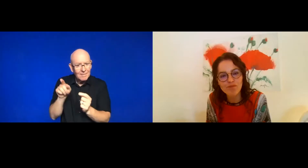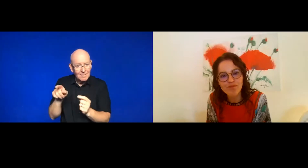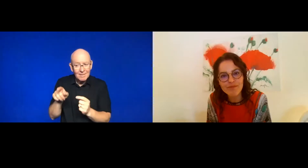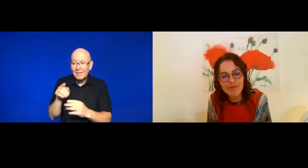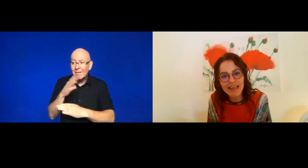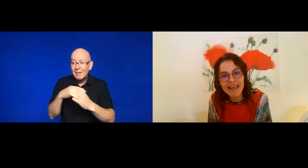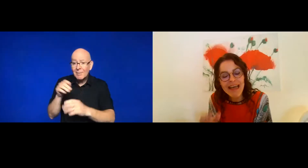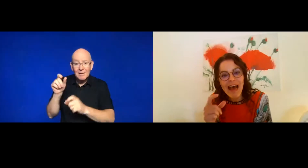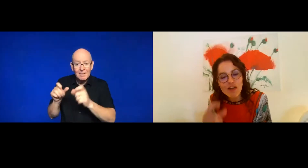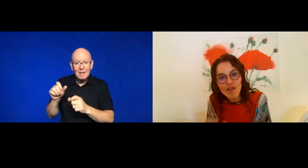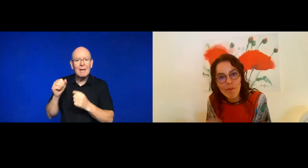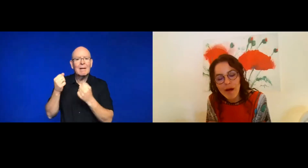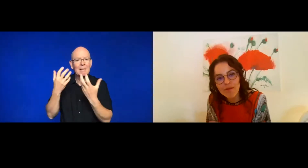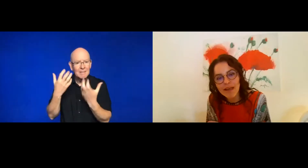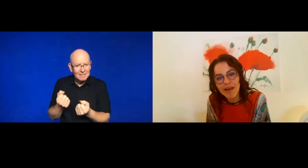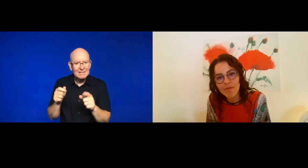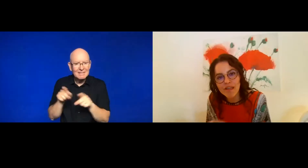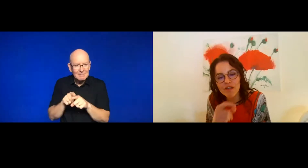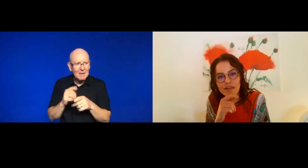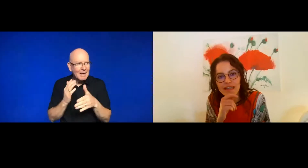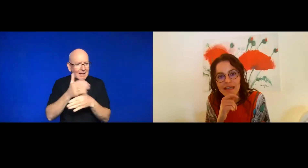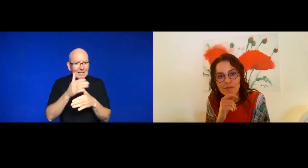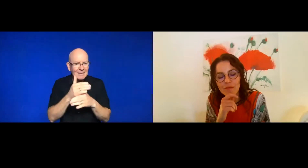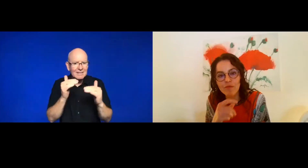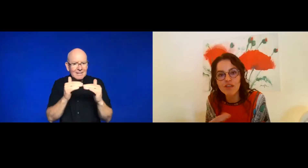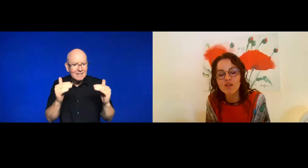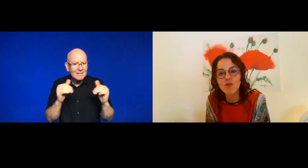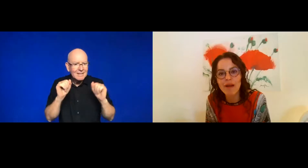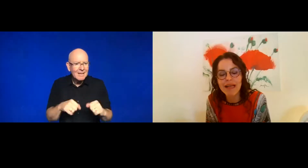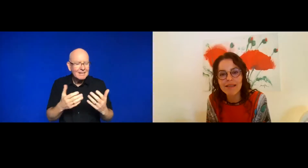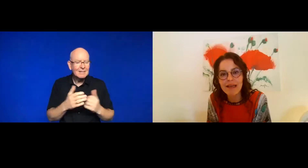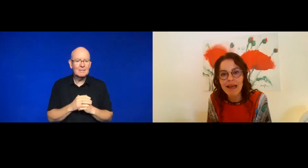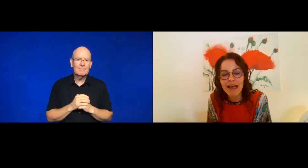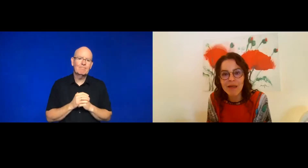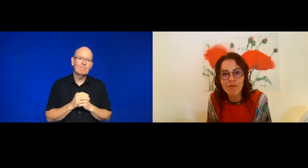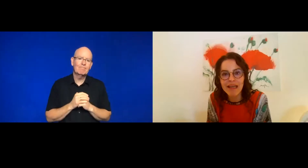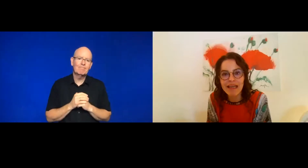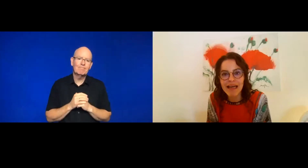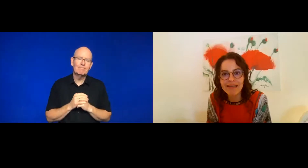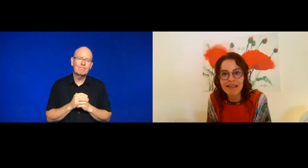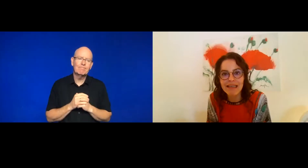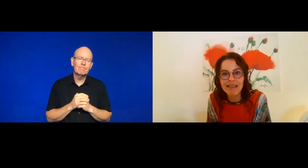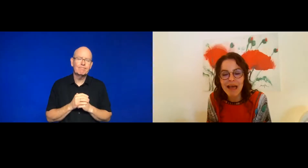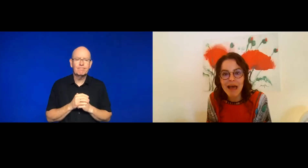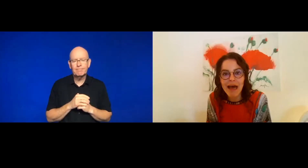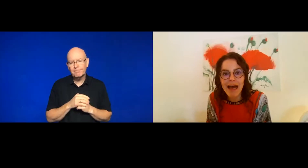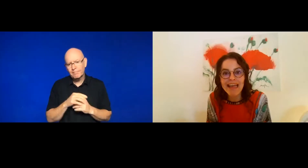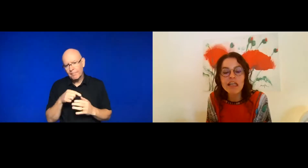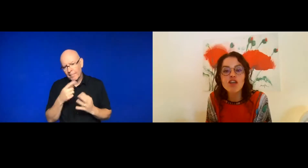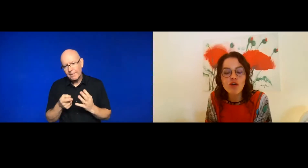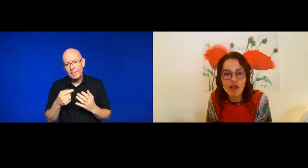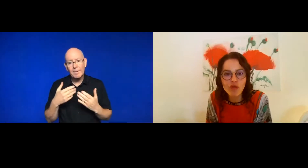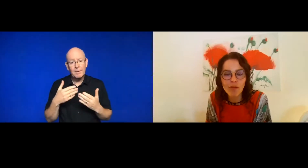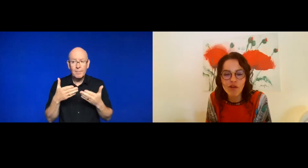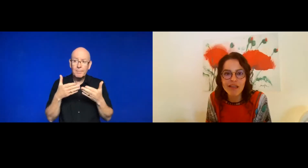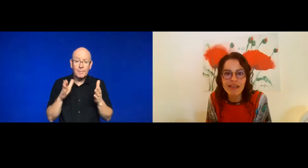them. Another public health measure that has been put into place in many countries